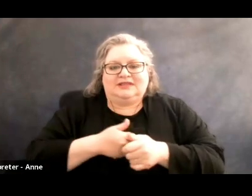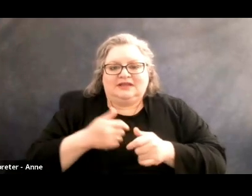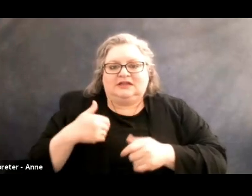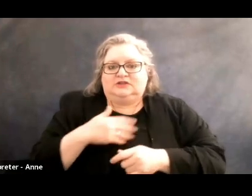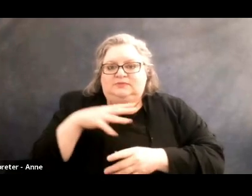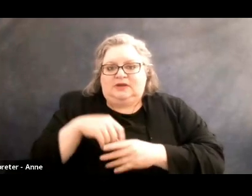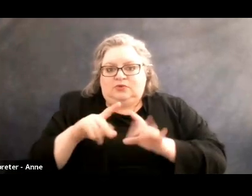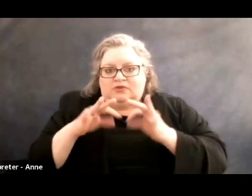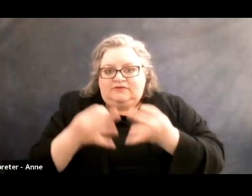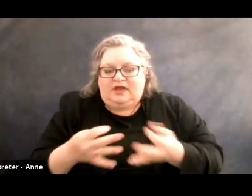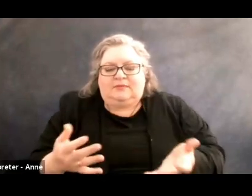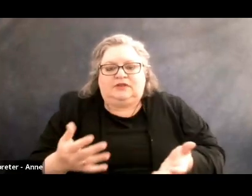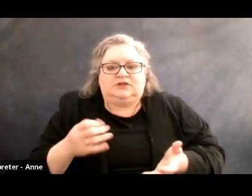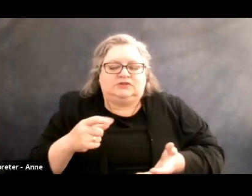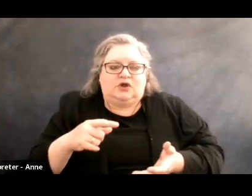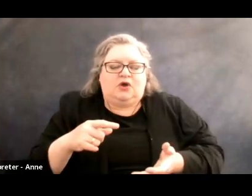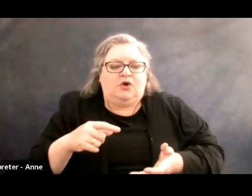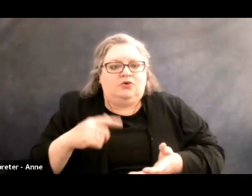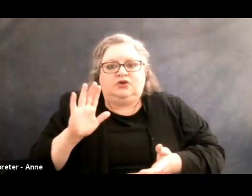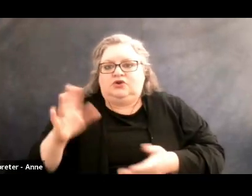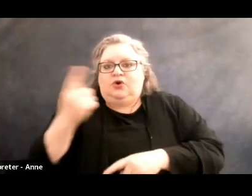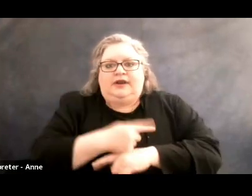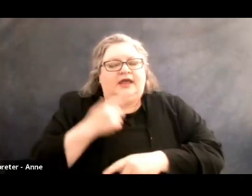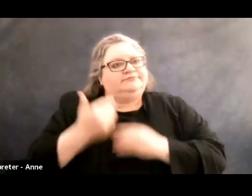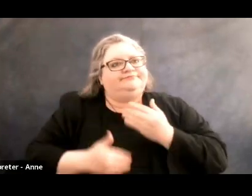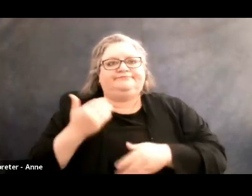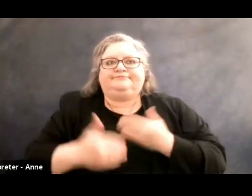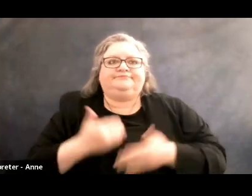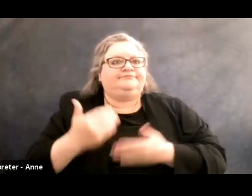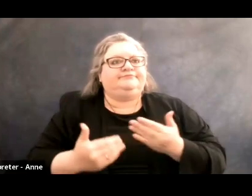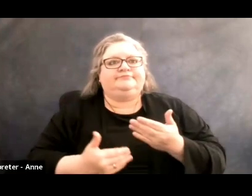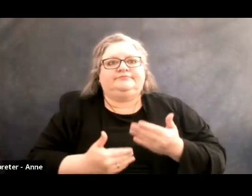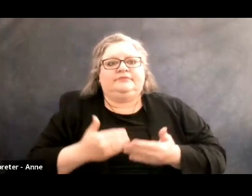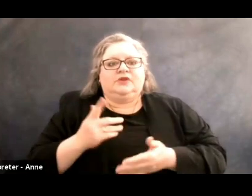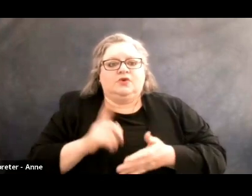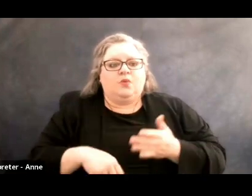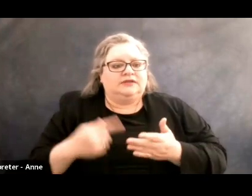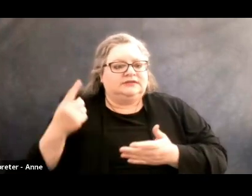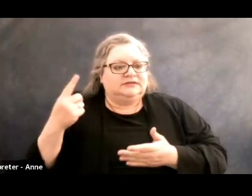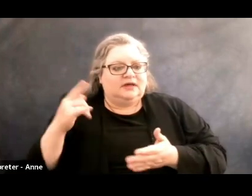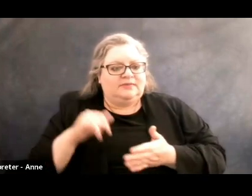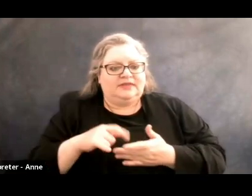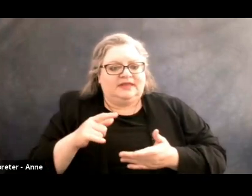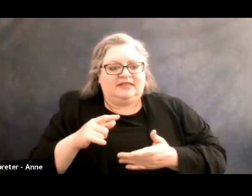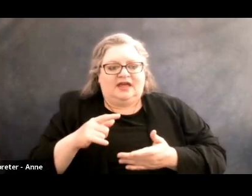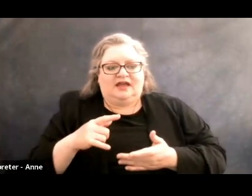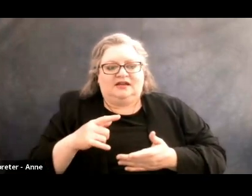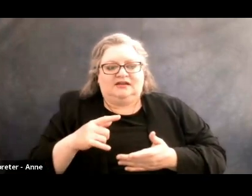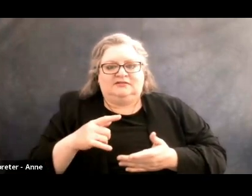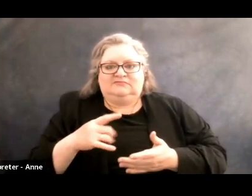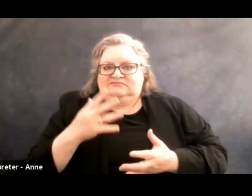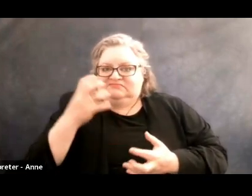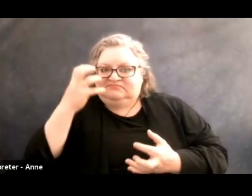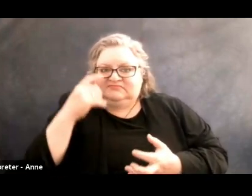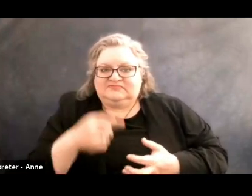family. So you're going through your day, what might be something that kind of aggravates you,